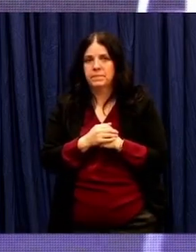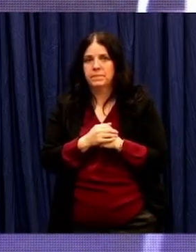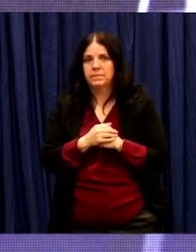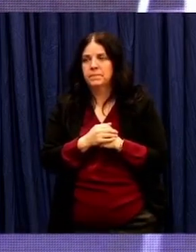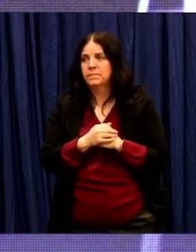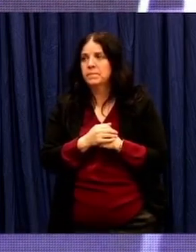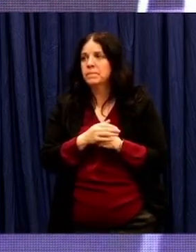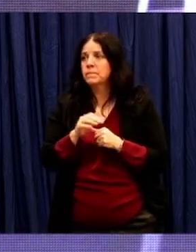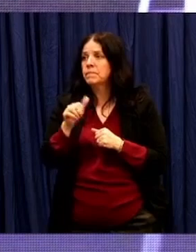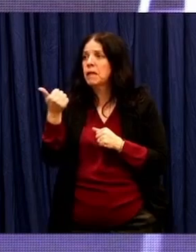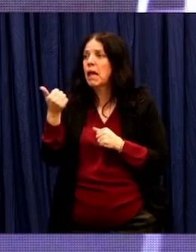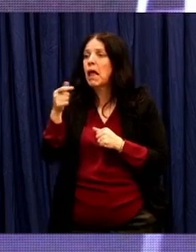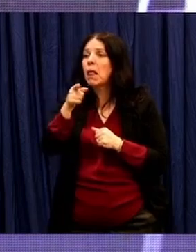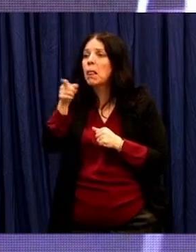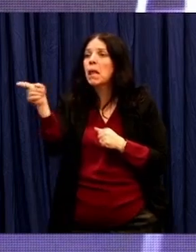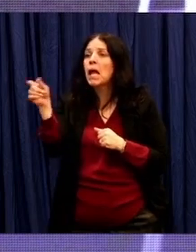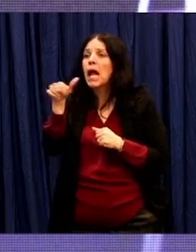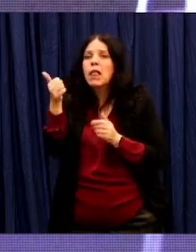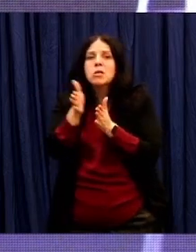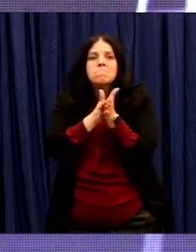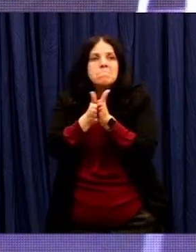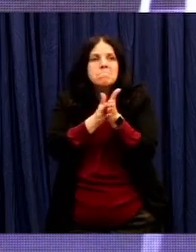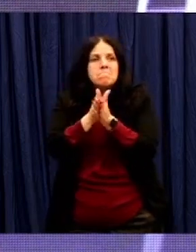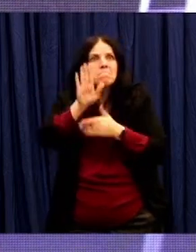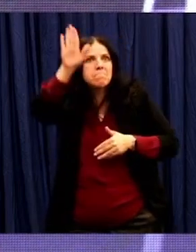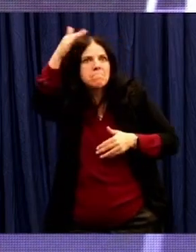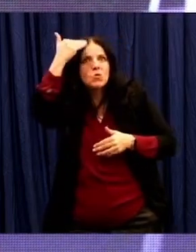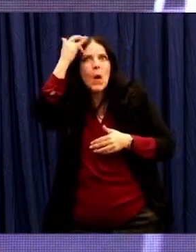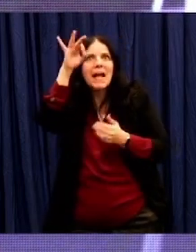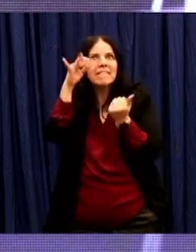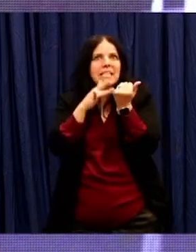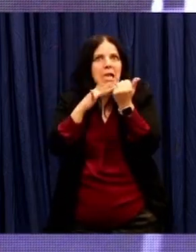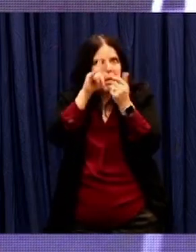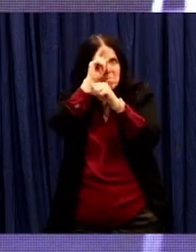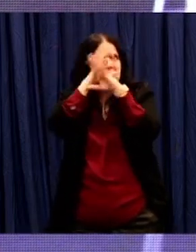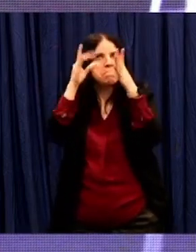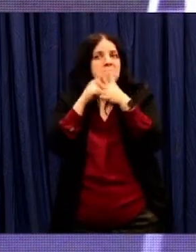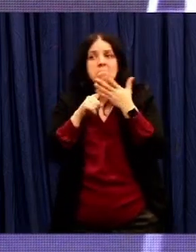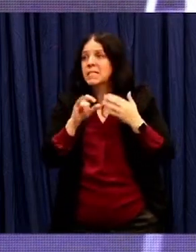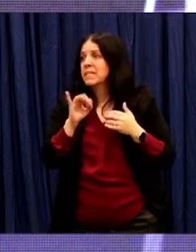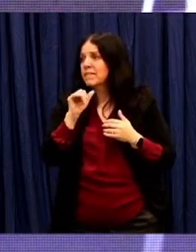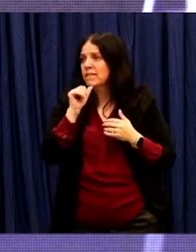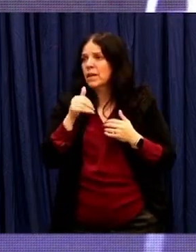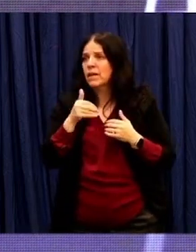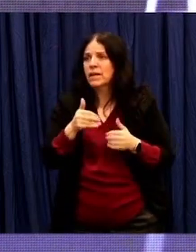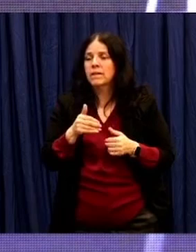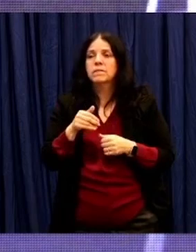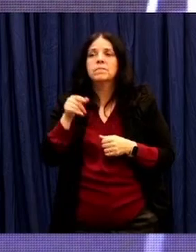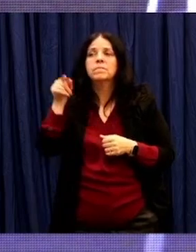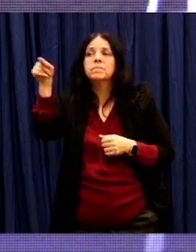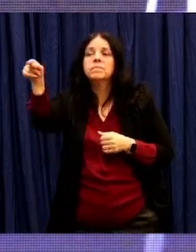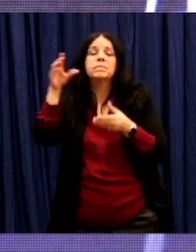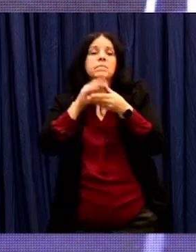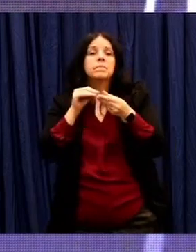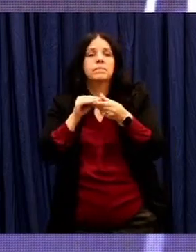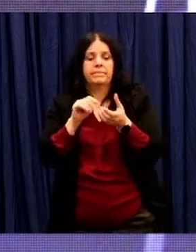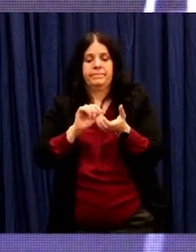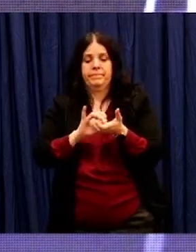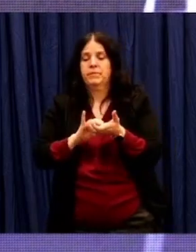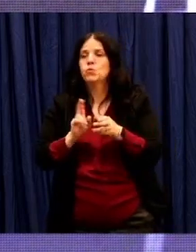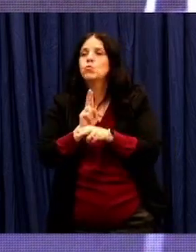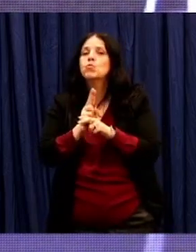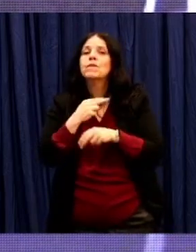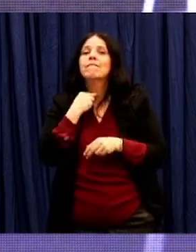If there's any other eager folks, otherwise we can just move into some of the Voice content. to text or text to